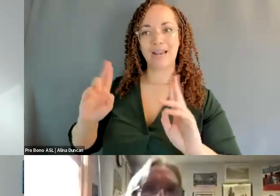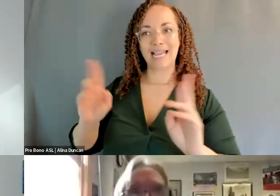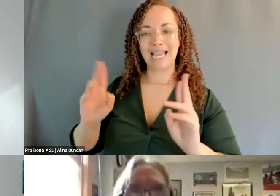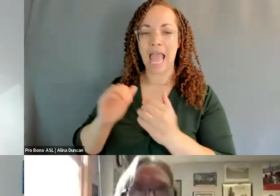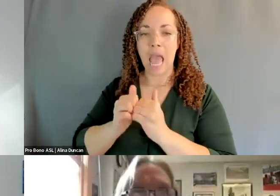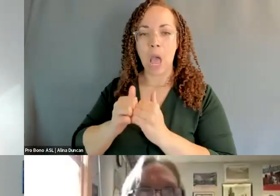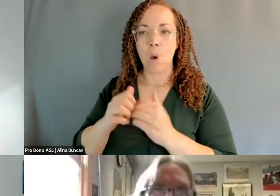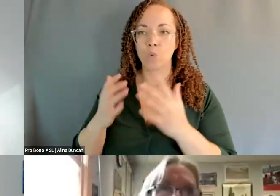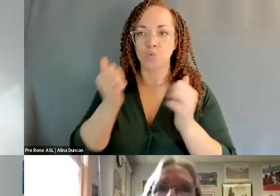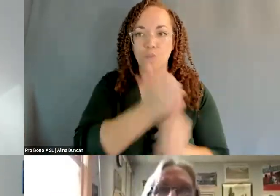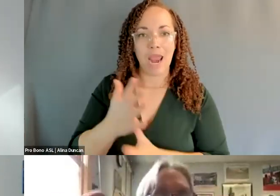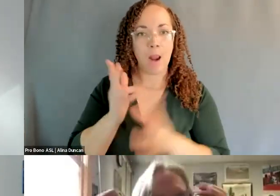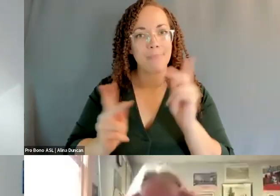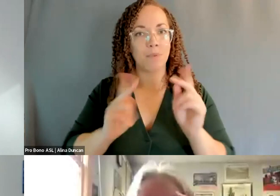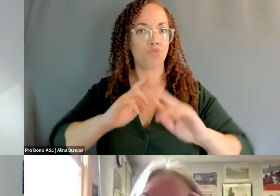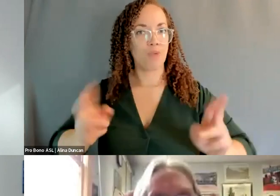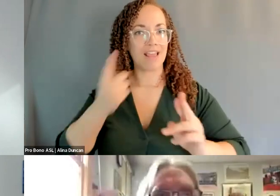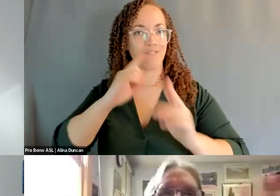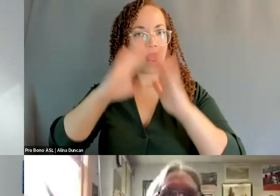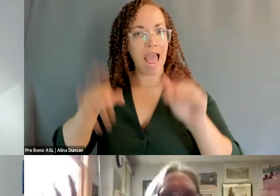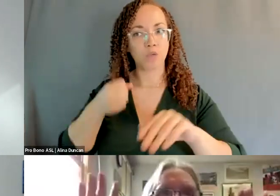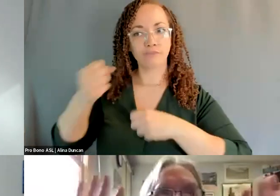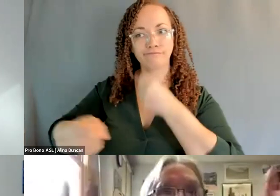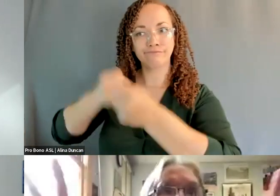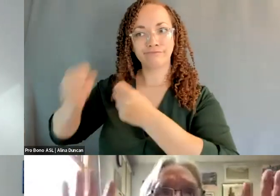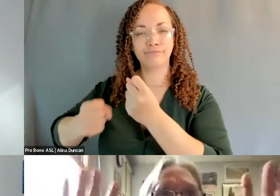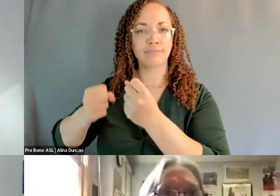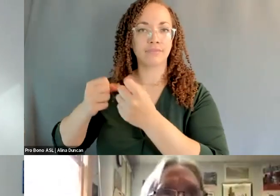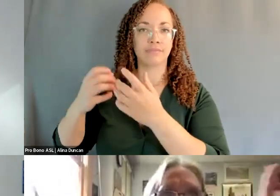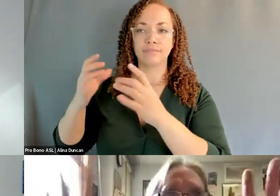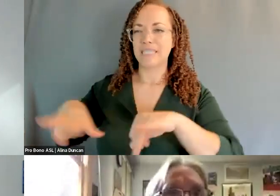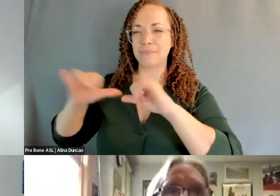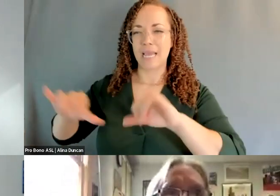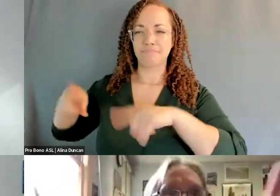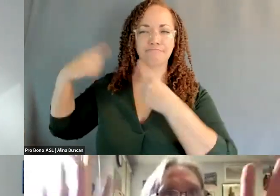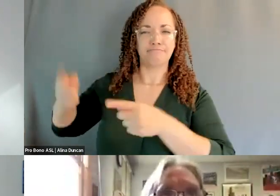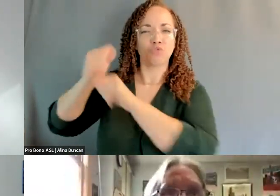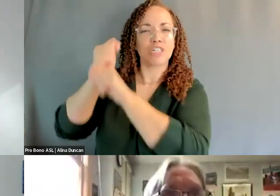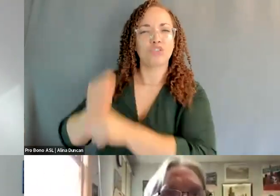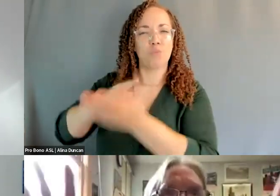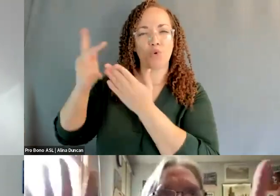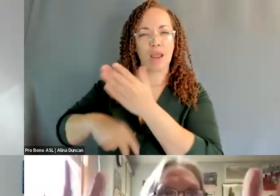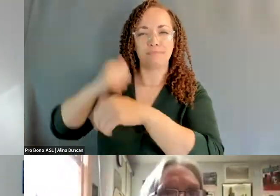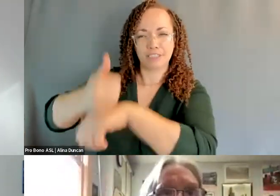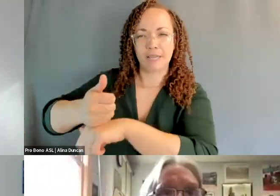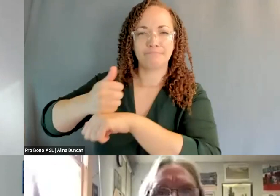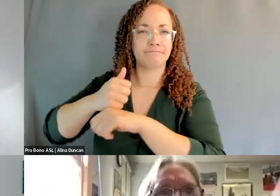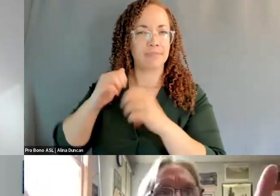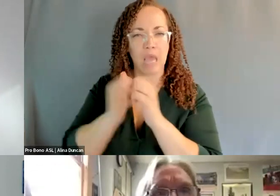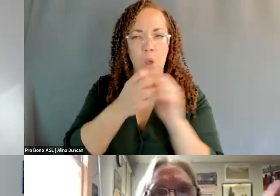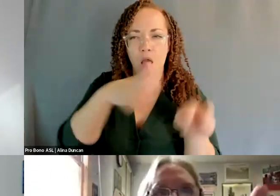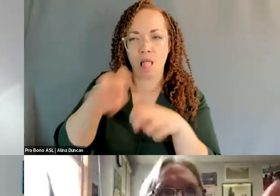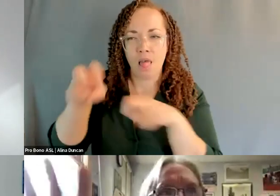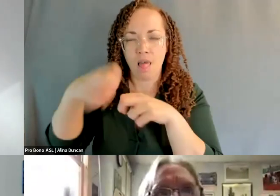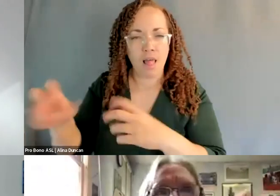housing ready with transitional housing programs. I mean, my God. Or I was a case manager coming off the streets for